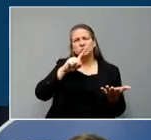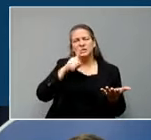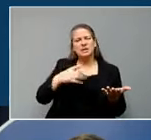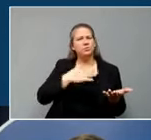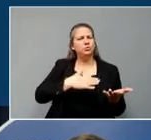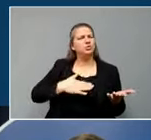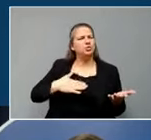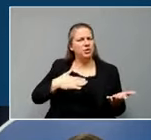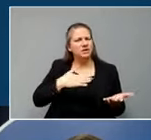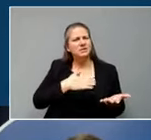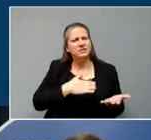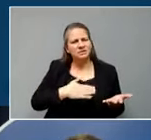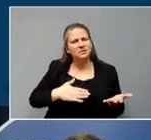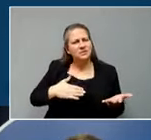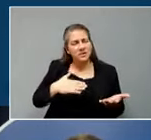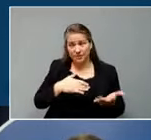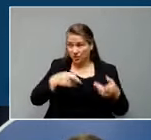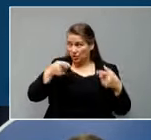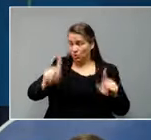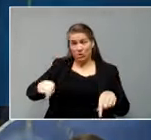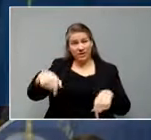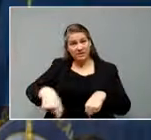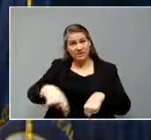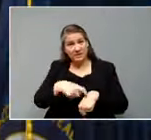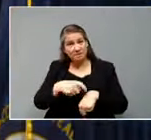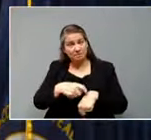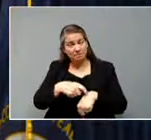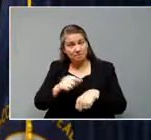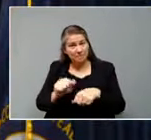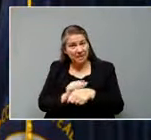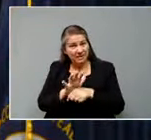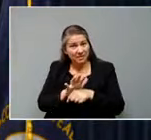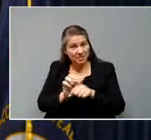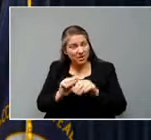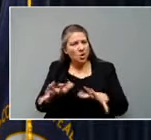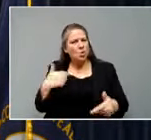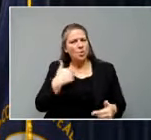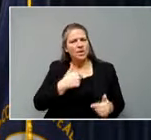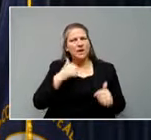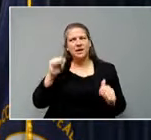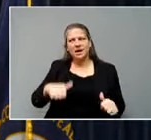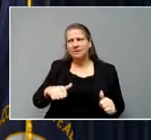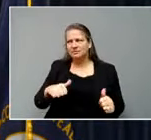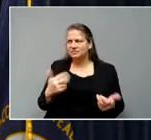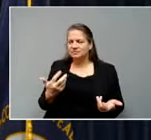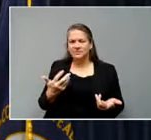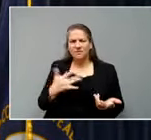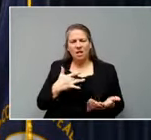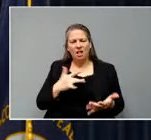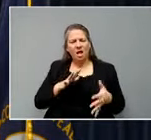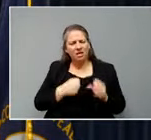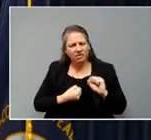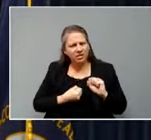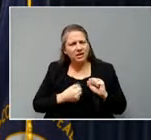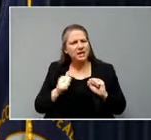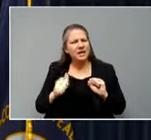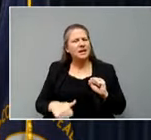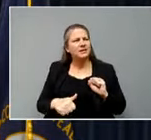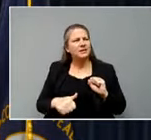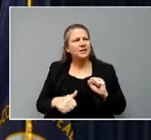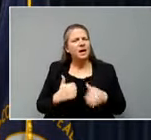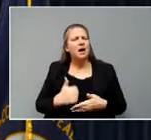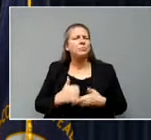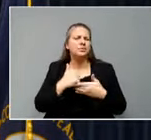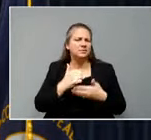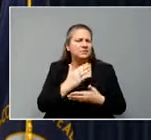know during this pandemic that we can do things to lessen the loss and the grief, and to make sure